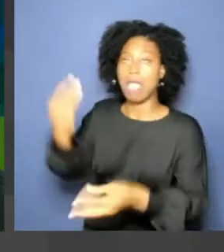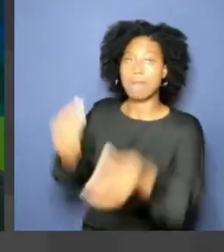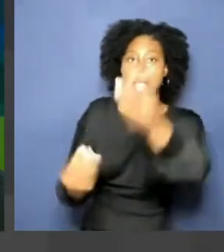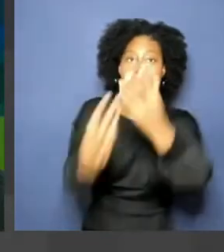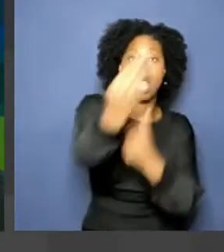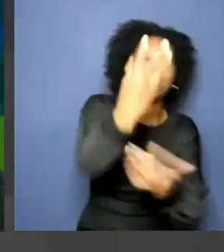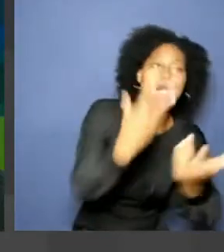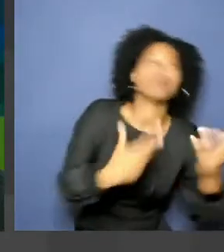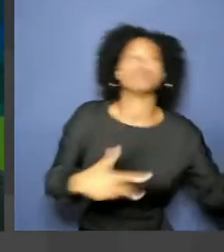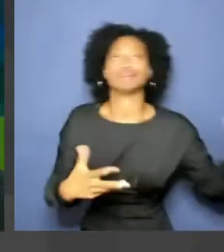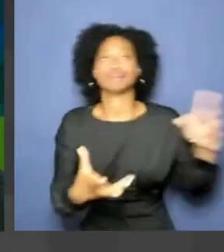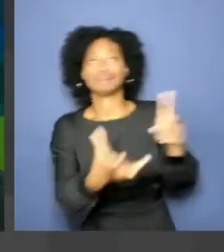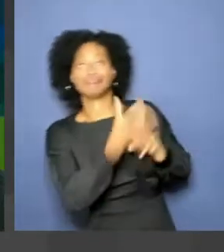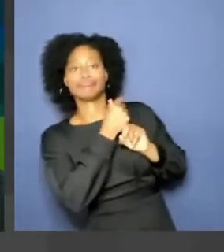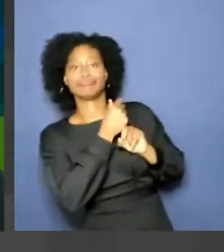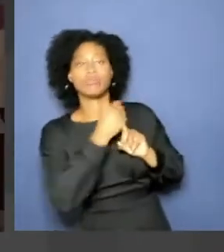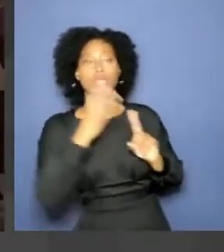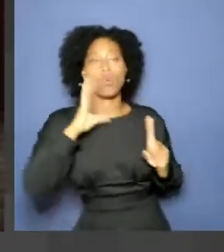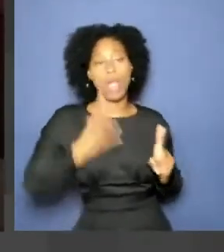times, the warden will come.